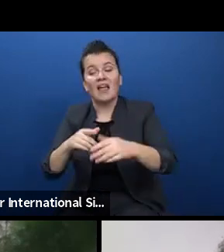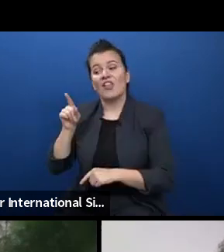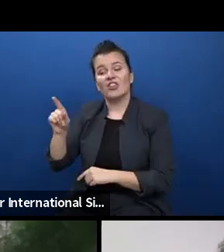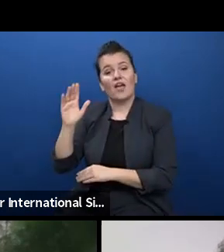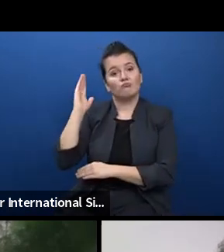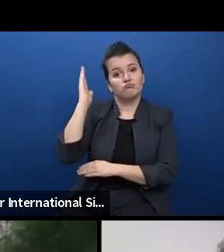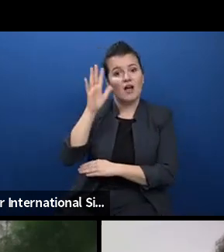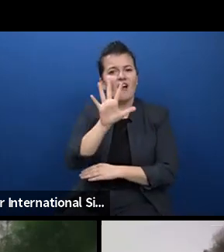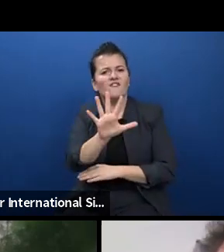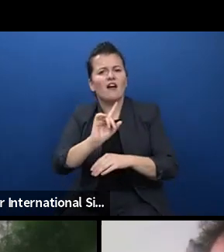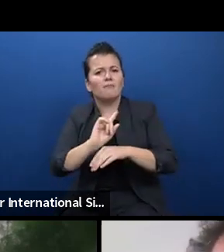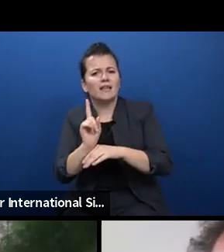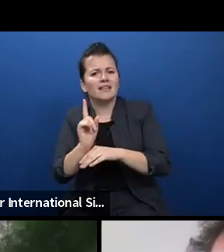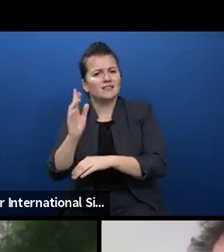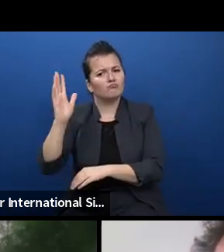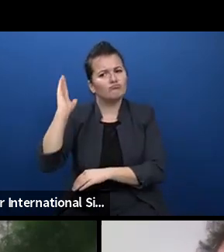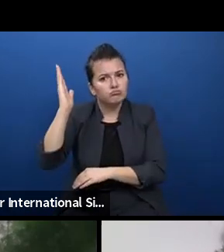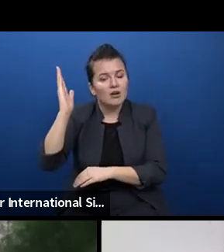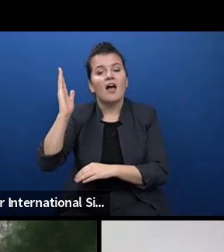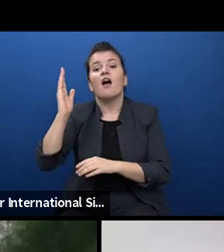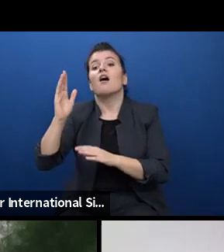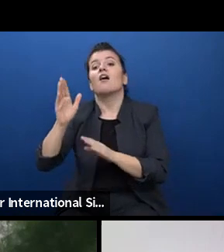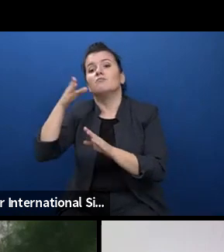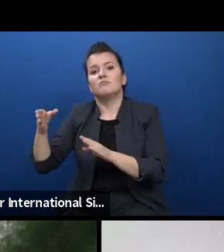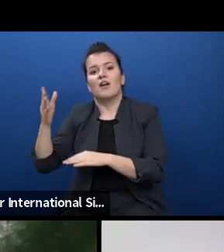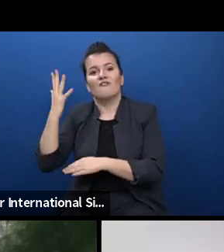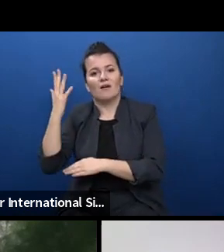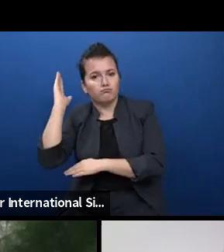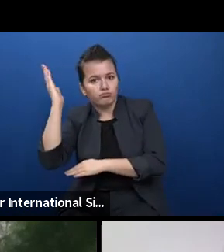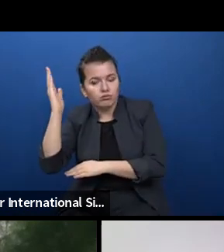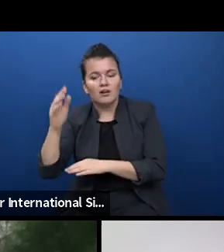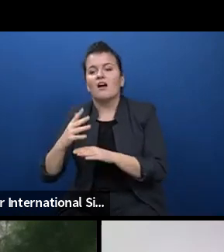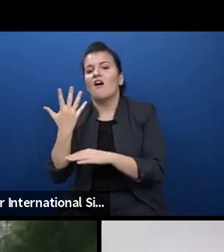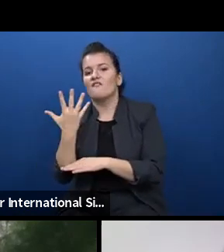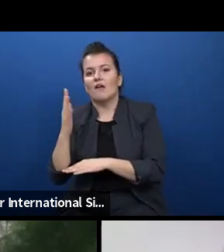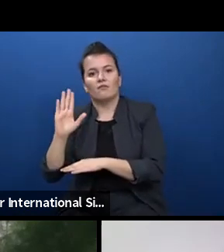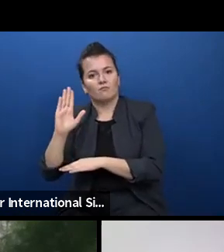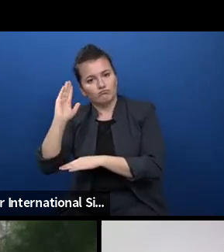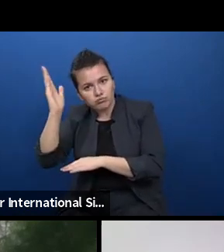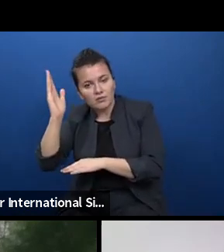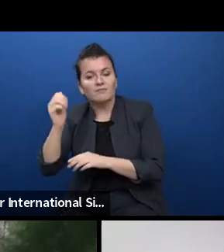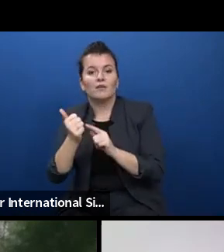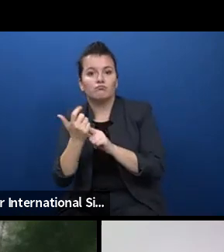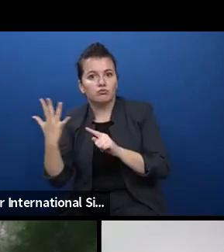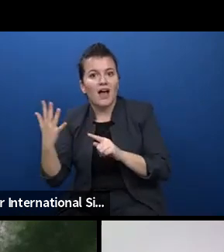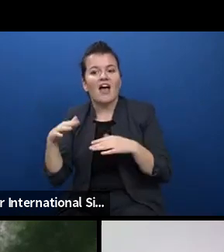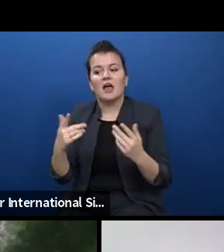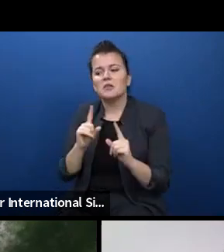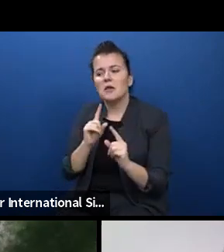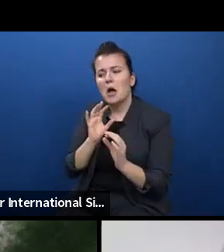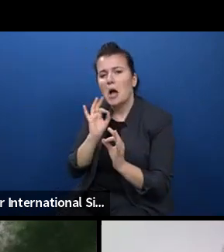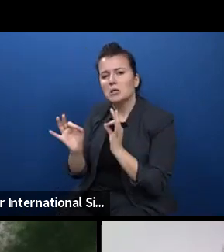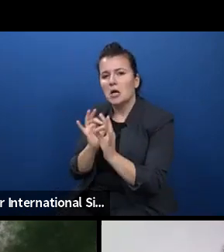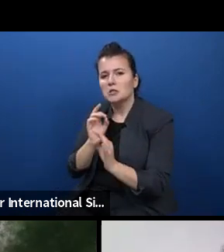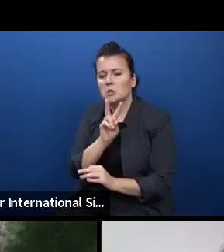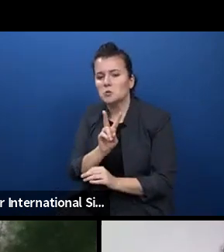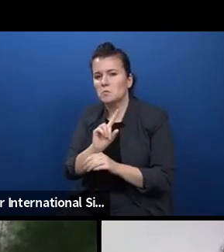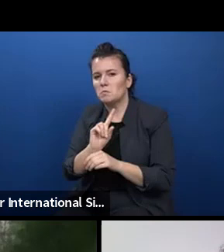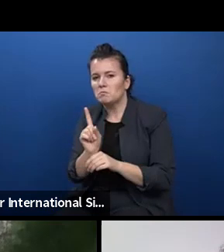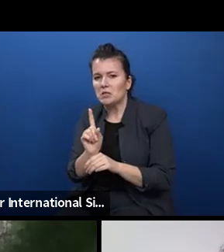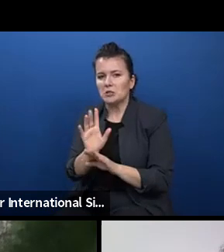ask one or two questions, but not too many since we want to have time also for a conversation